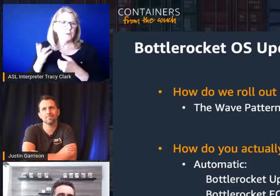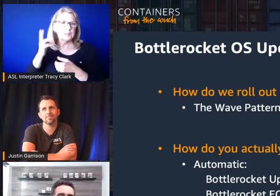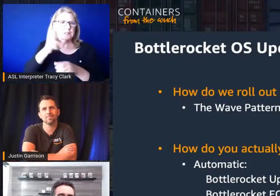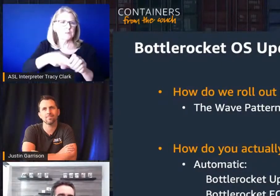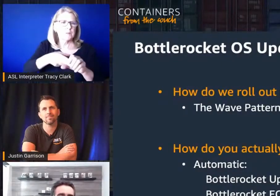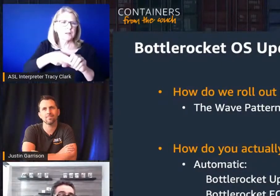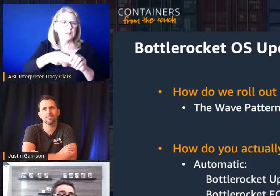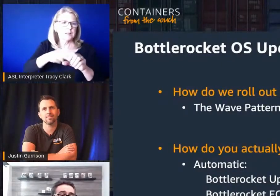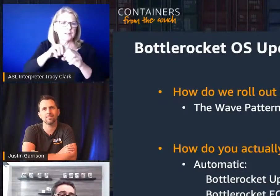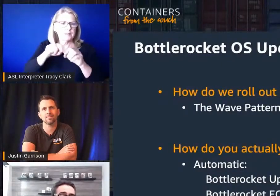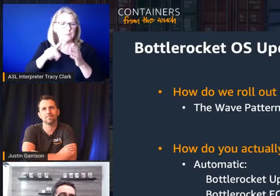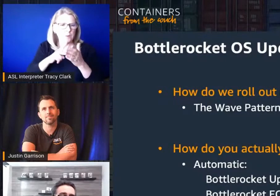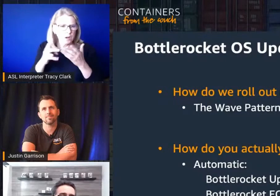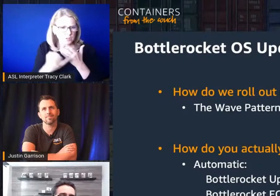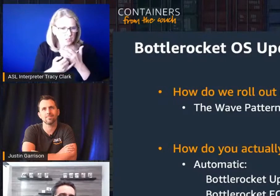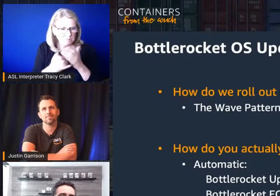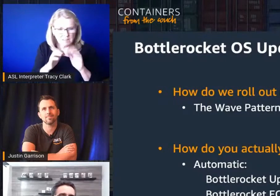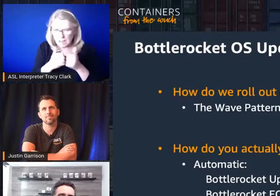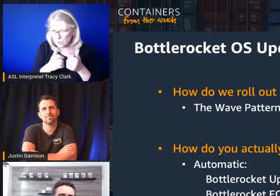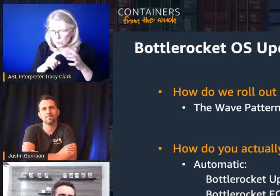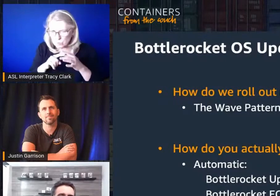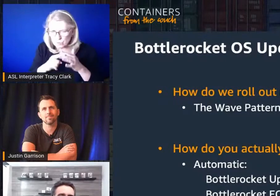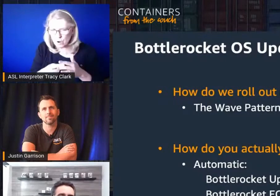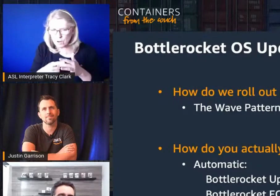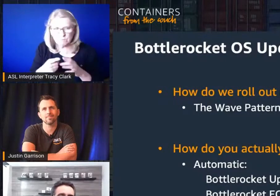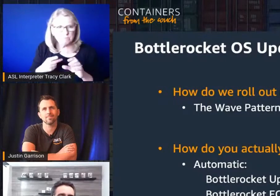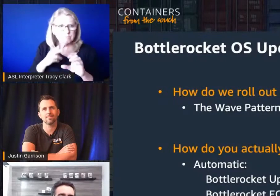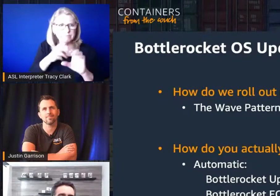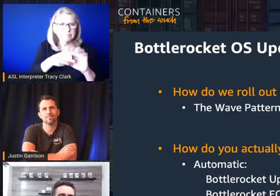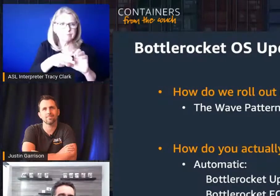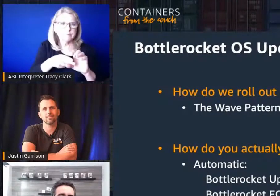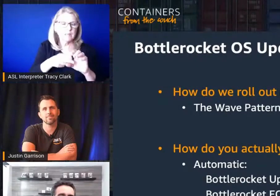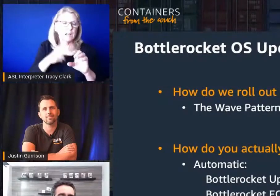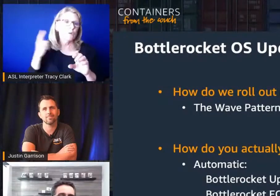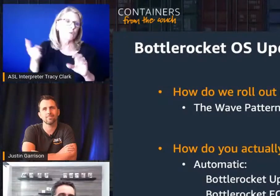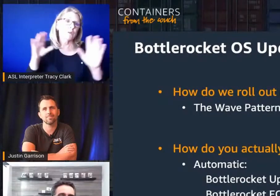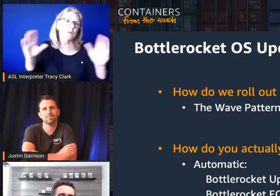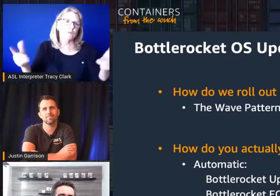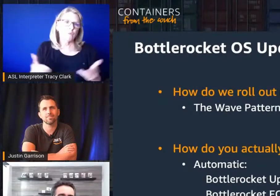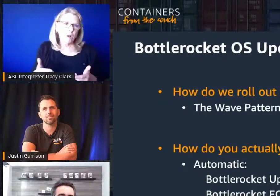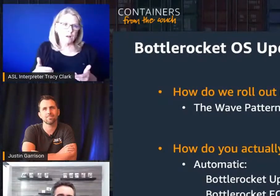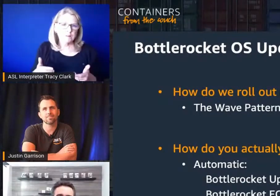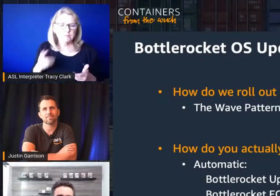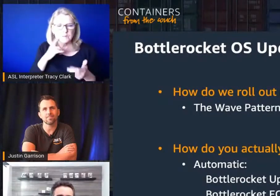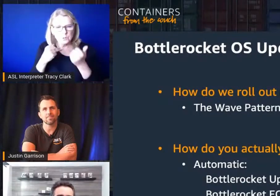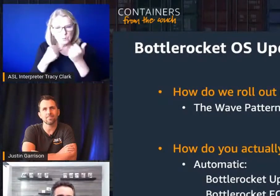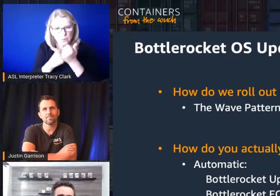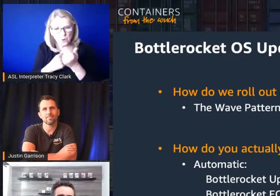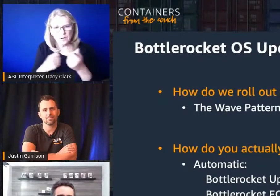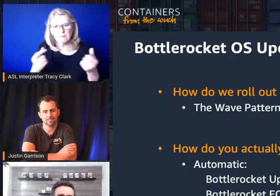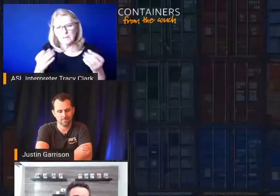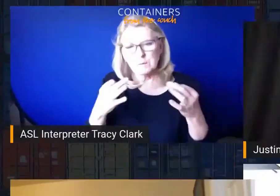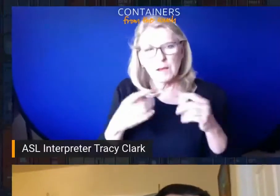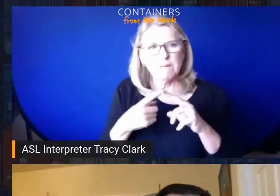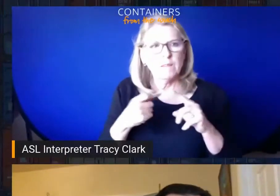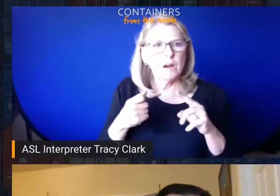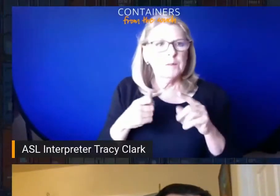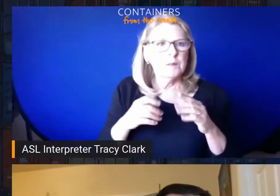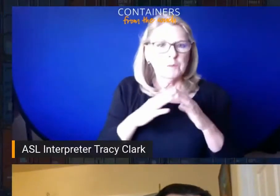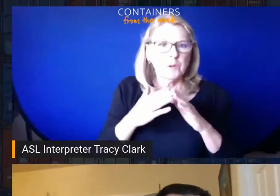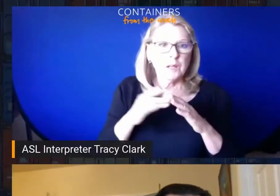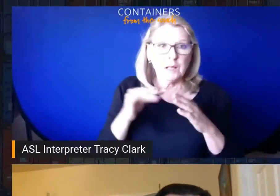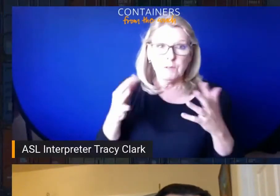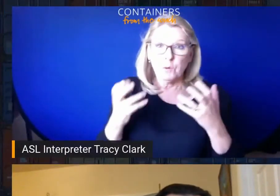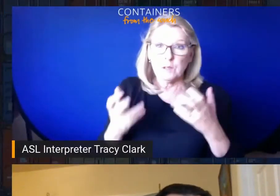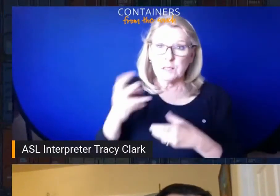project and get started. And so we're always welcome to support and feedback from the community. And if anybody wants to get engaged, by all means, ping